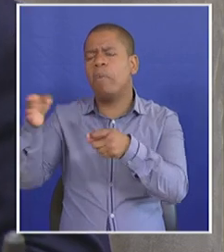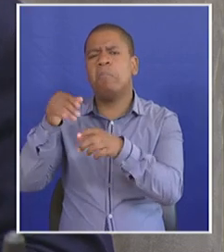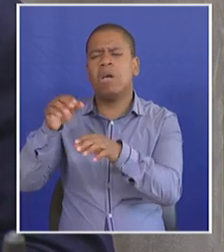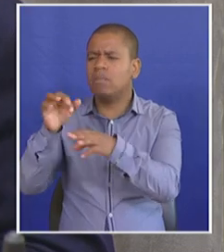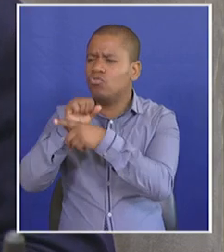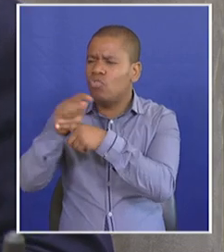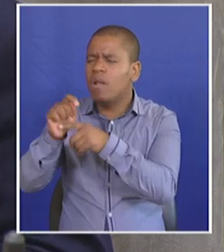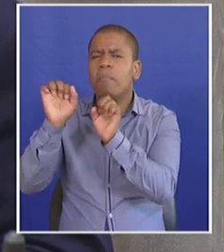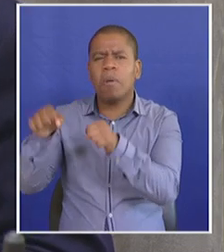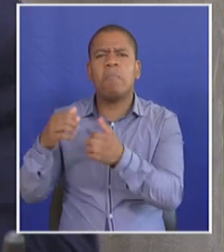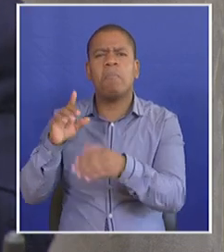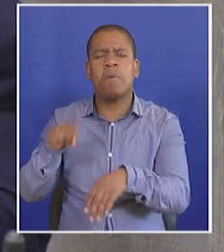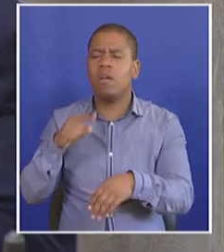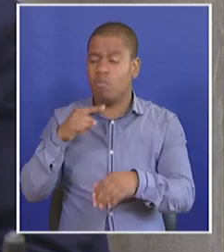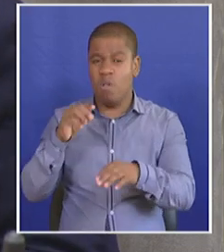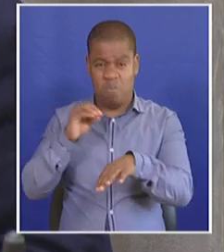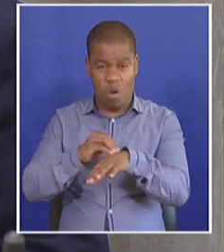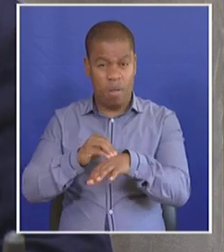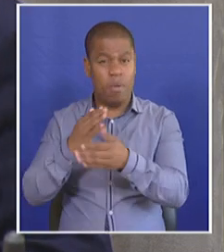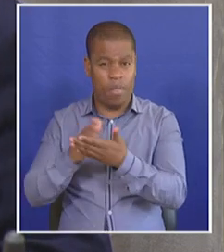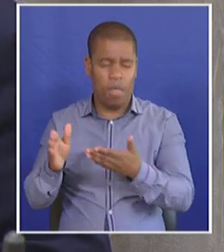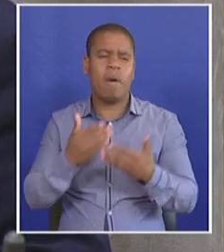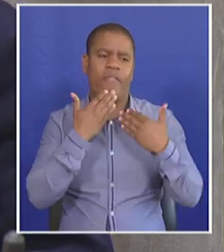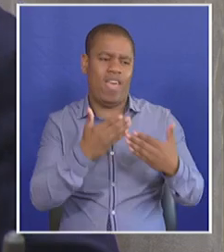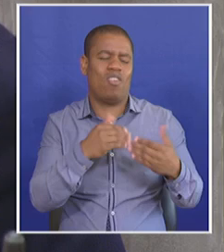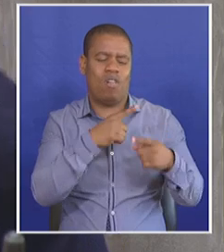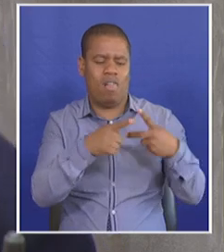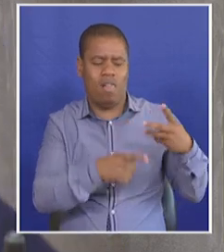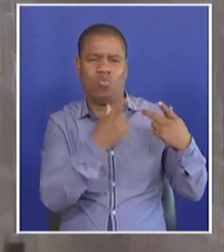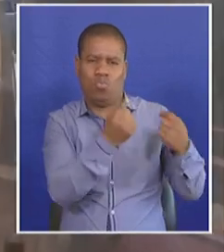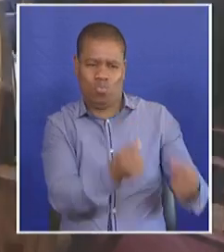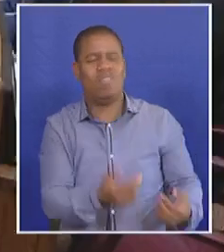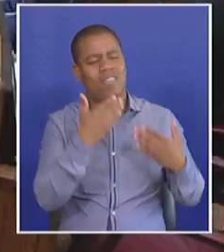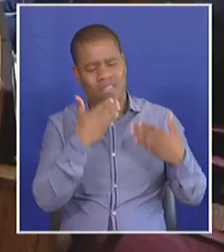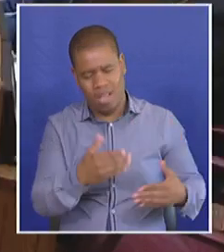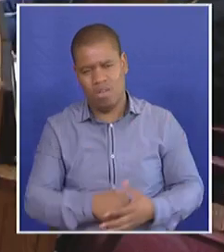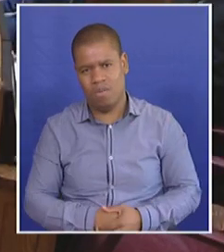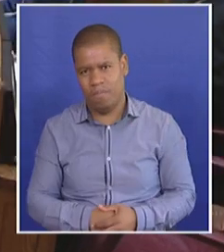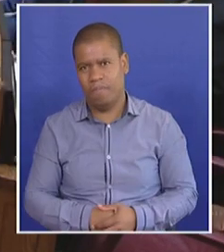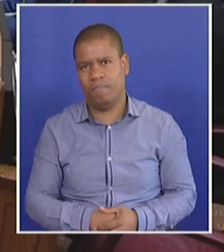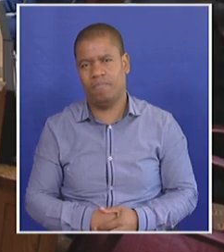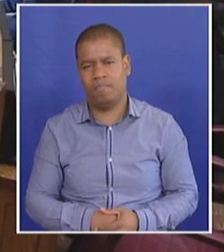alleviate the problem in the meantime? Thank you what you are doing anyway for now. Thank you.